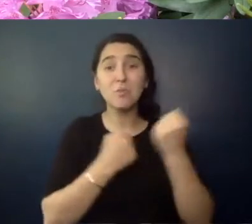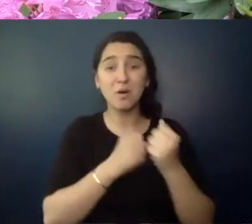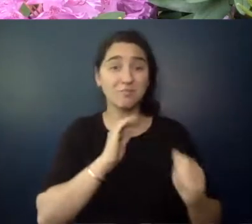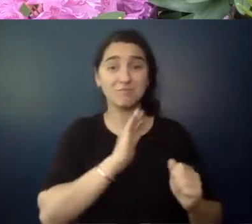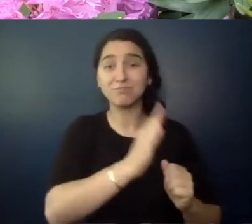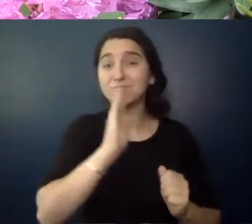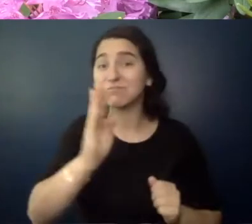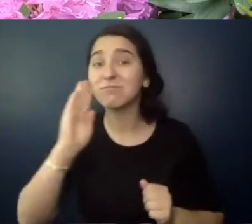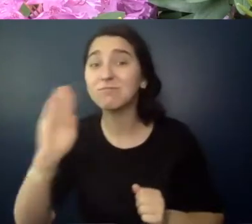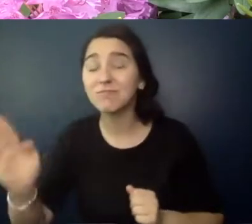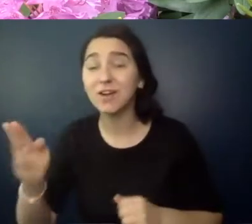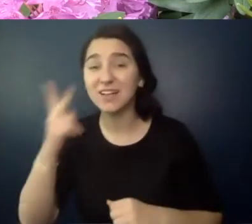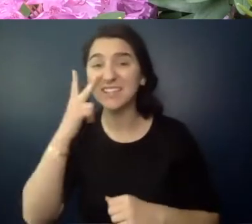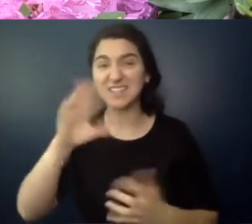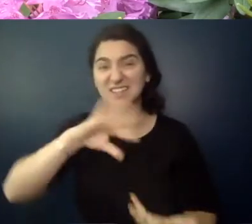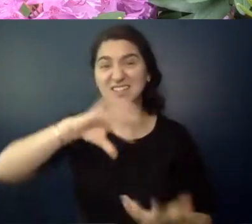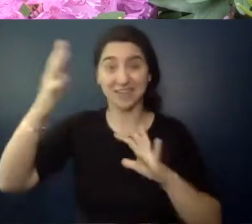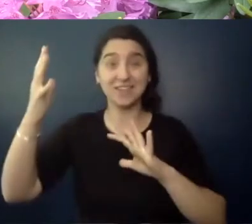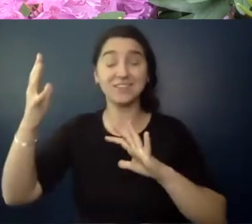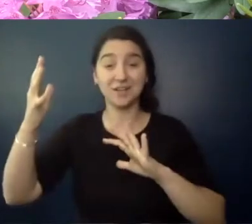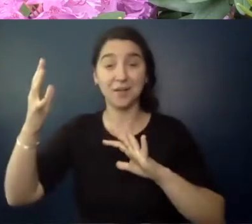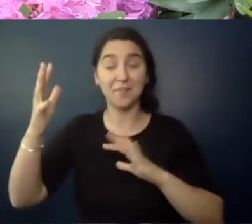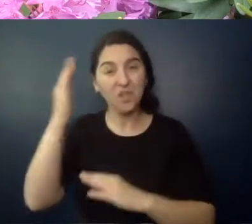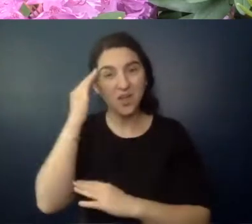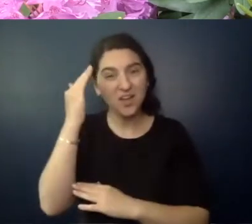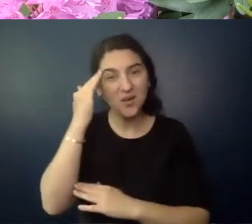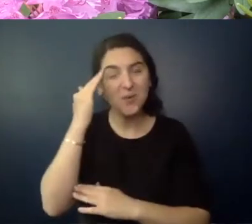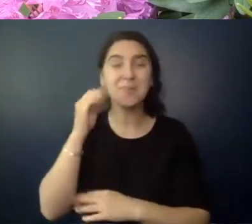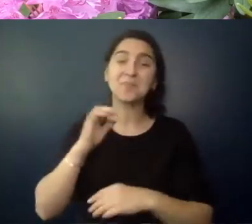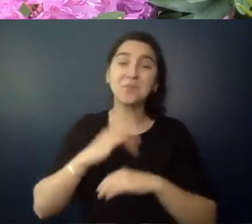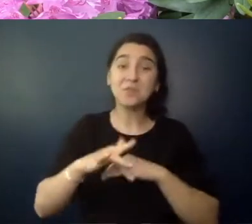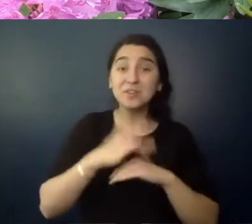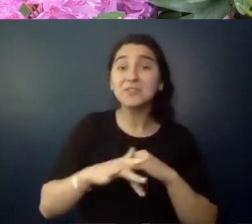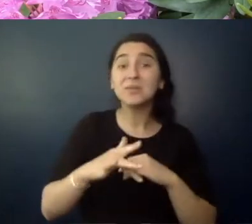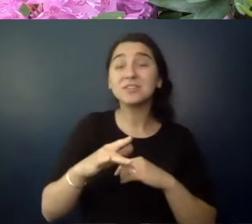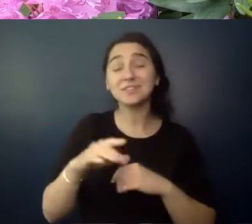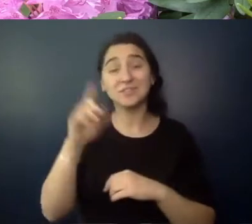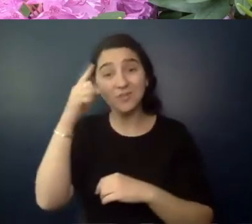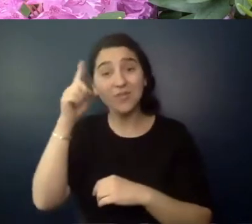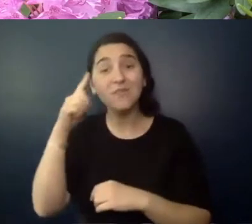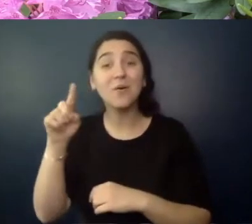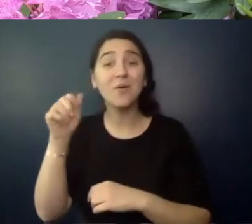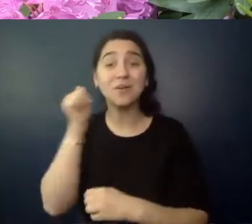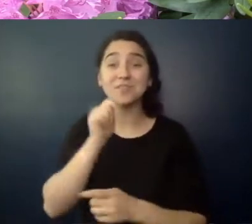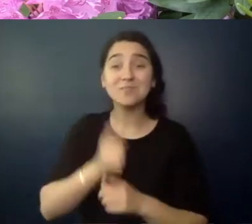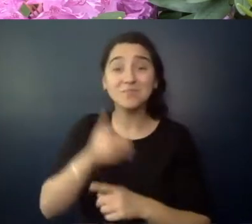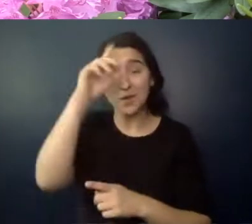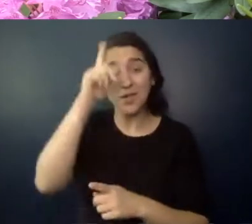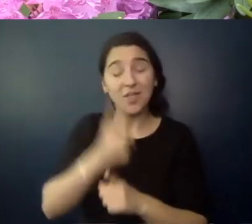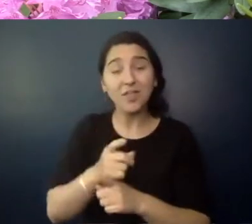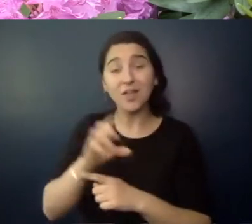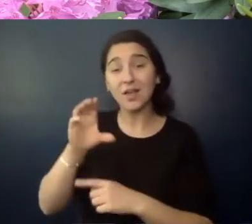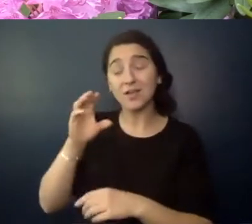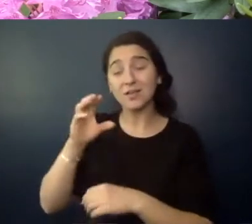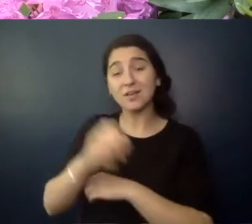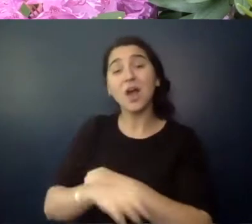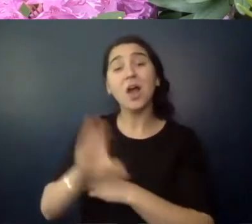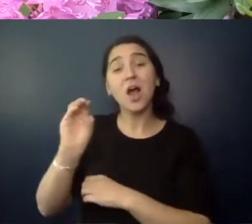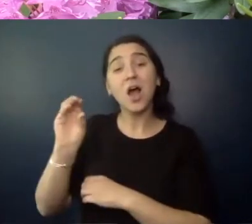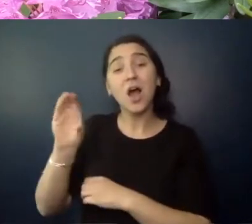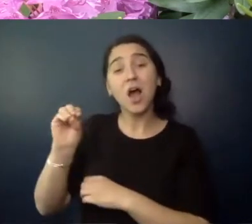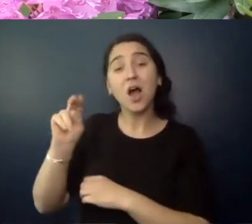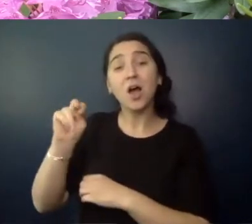around the world in the immediate aftermath of disaster. Already, resources are being deployed to our brothers and sisters in the